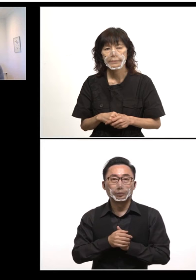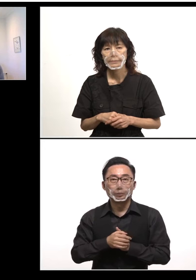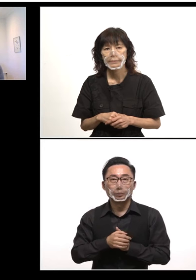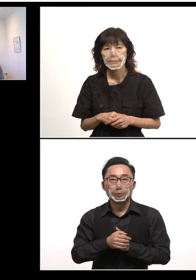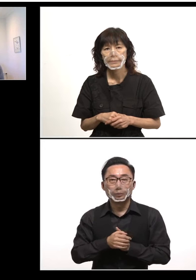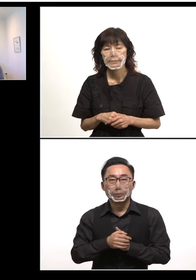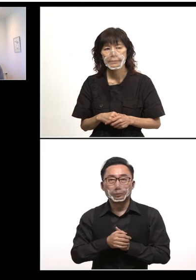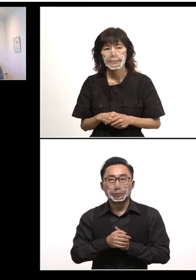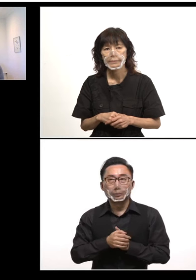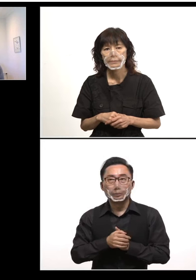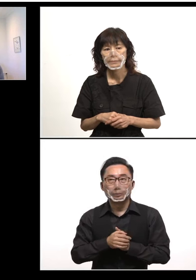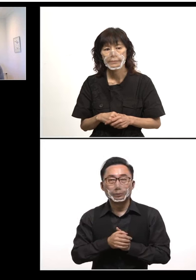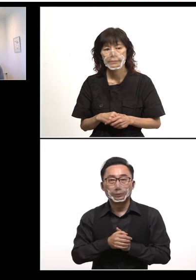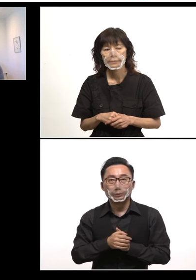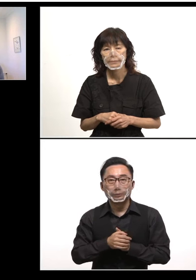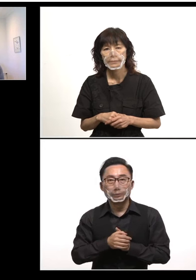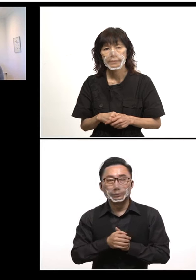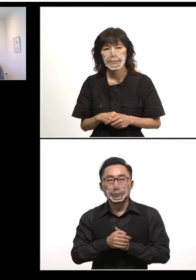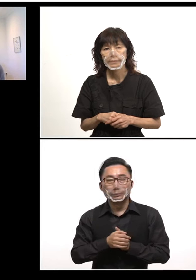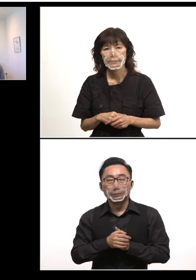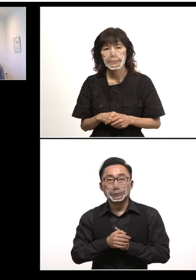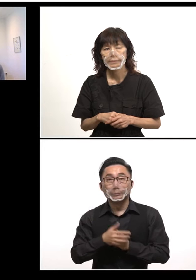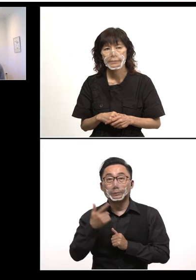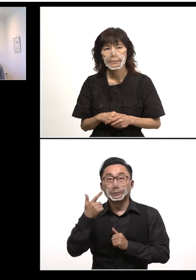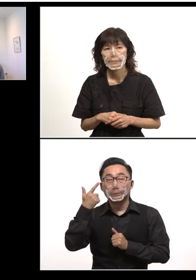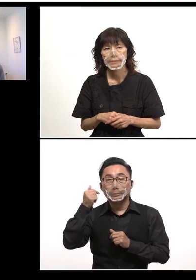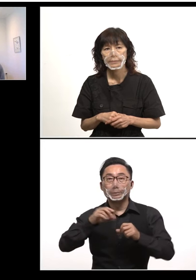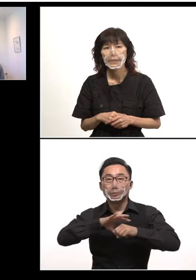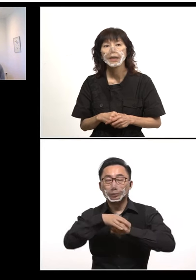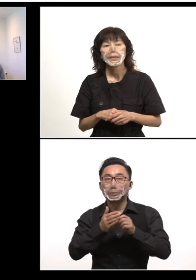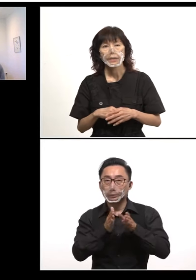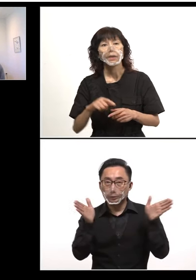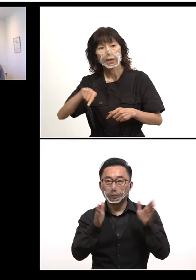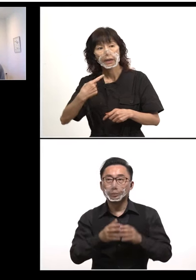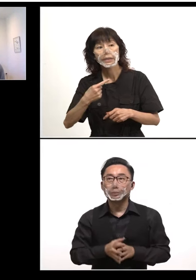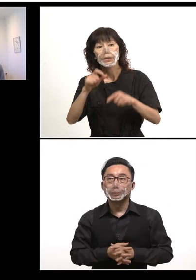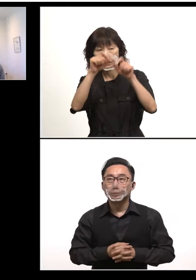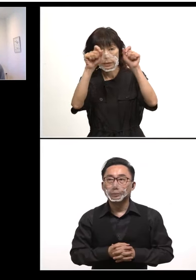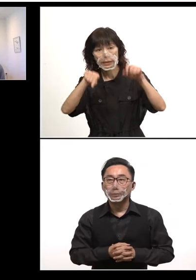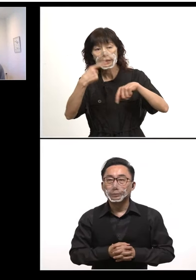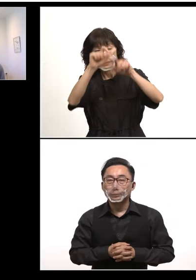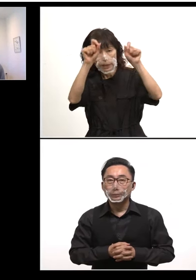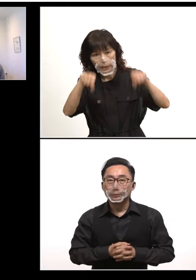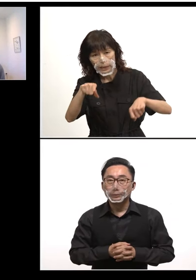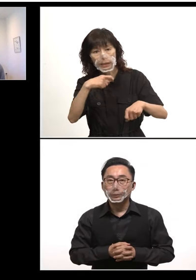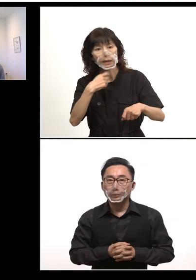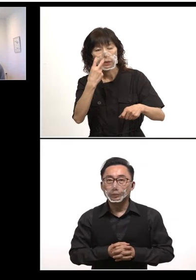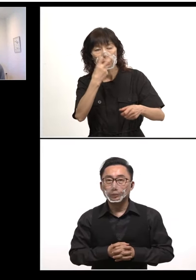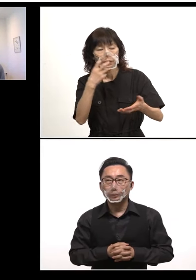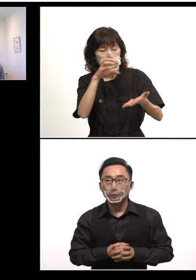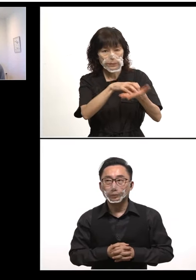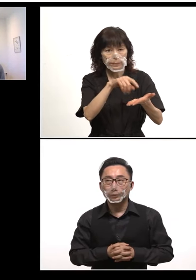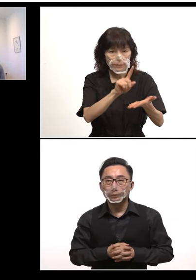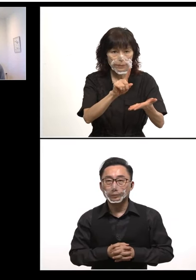sort of international sense. Great, thanks. Now, there's another question in the chat box that asks about general perception of the general